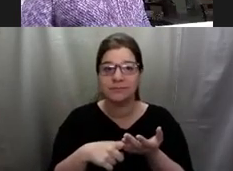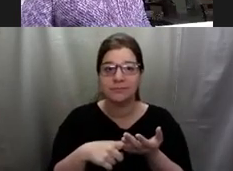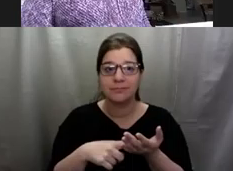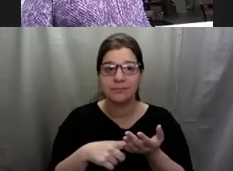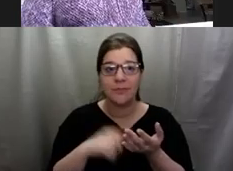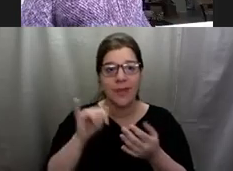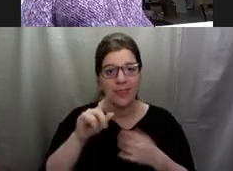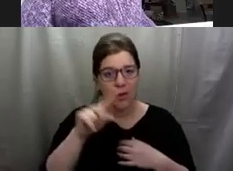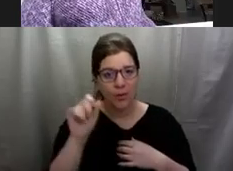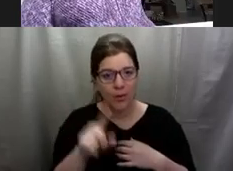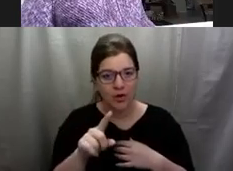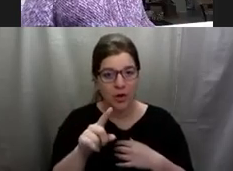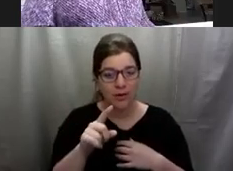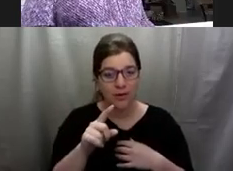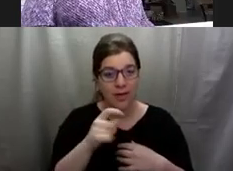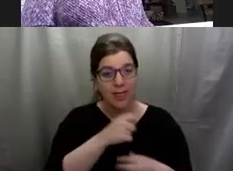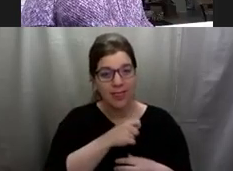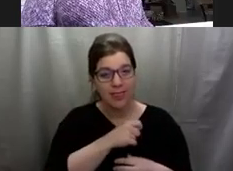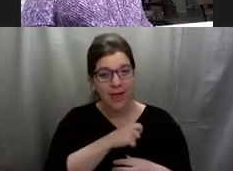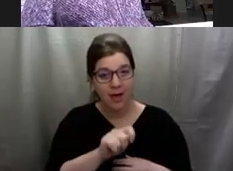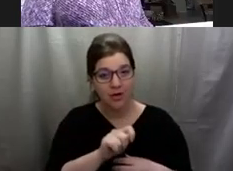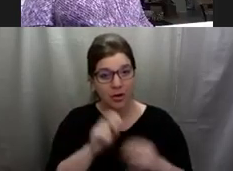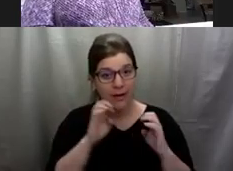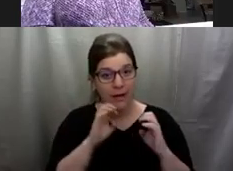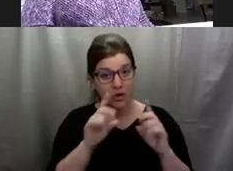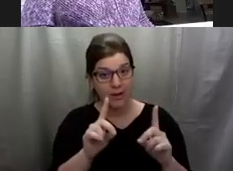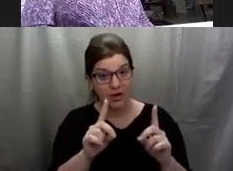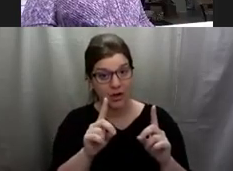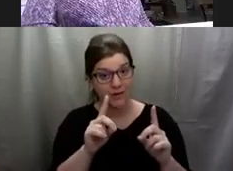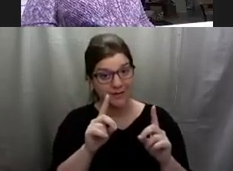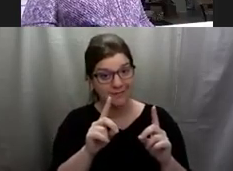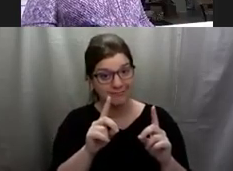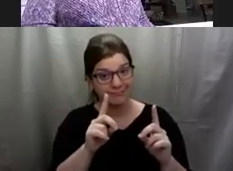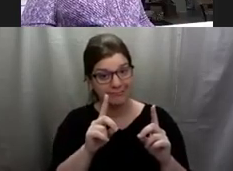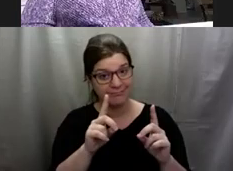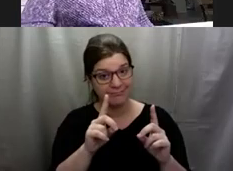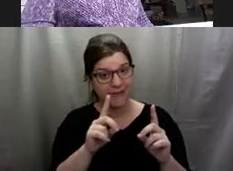does theological education as we know it, is it setting us back?